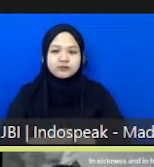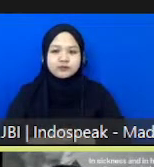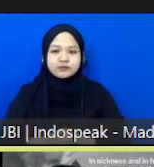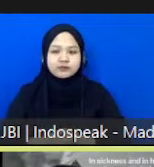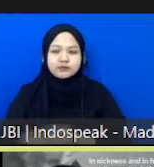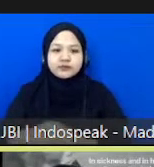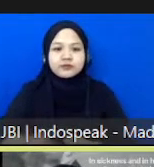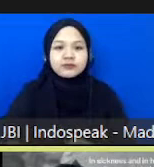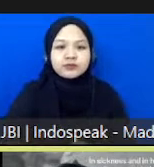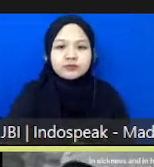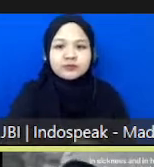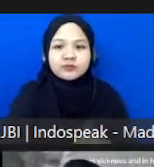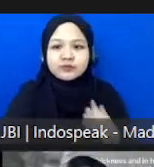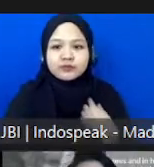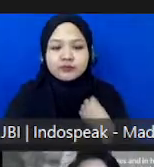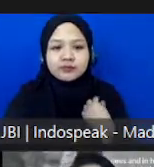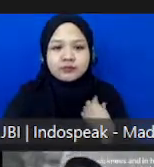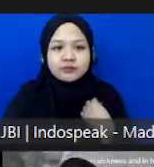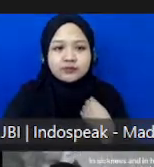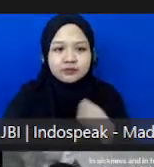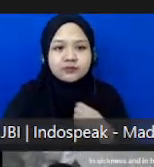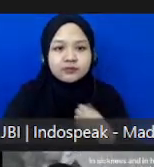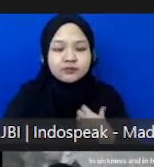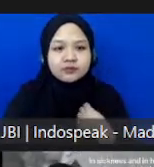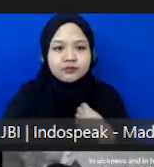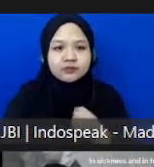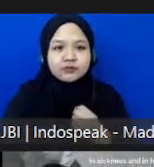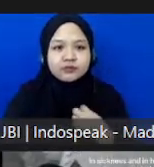Sorry? Yeah, we can hear you.